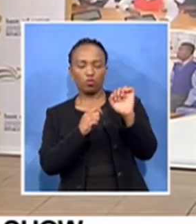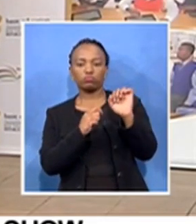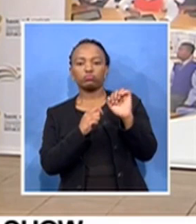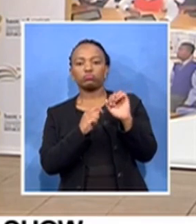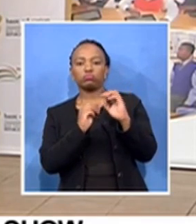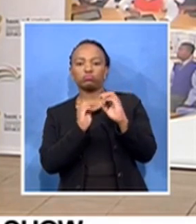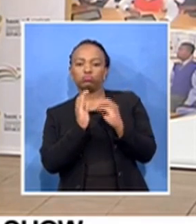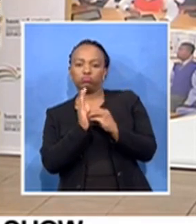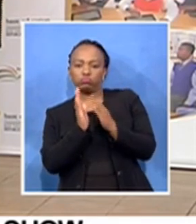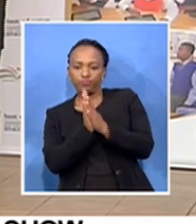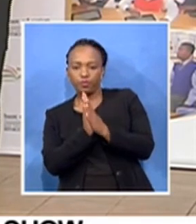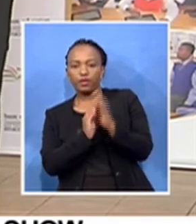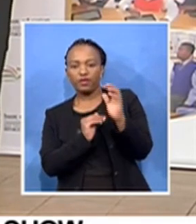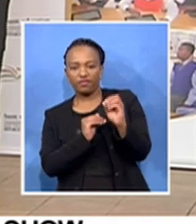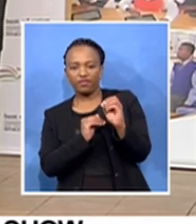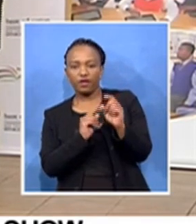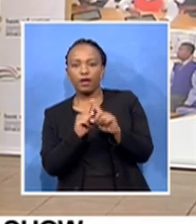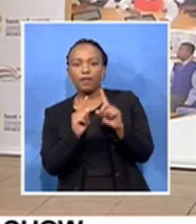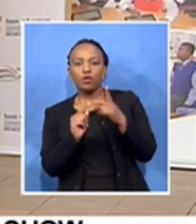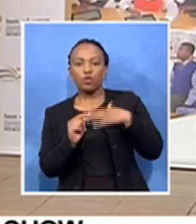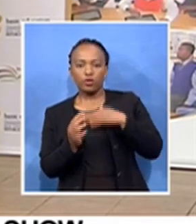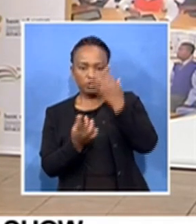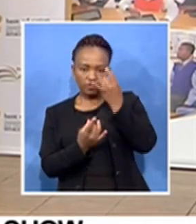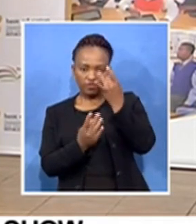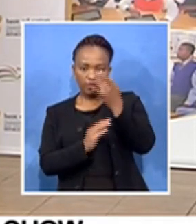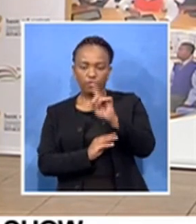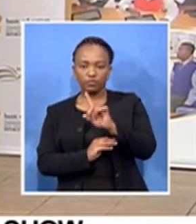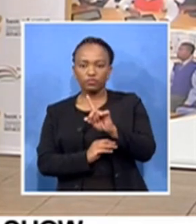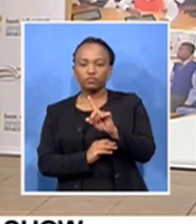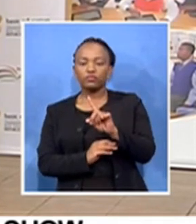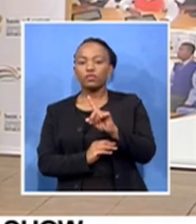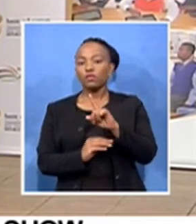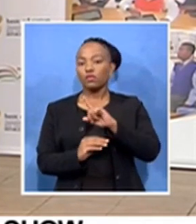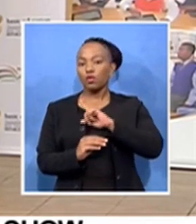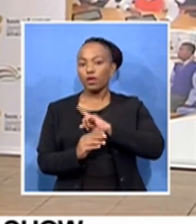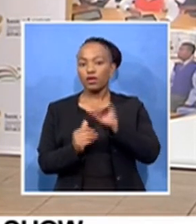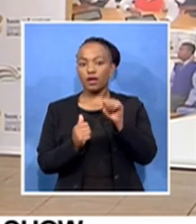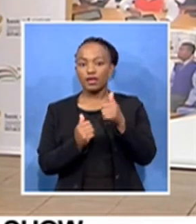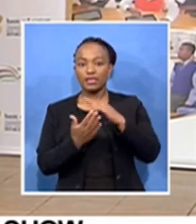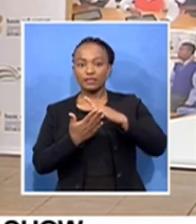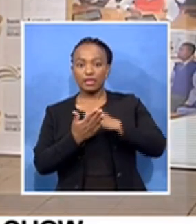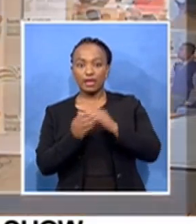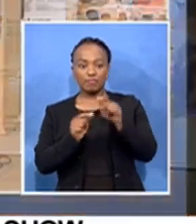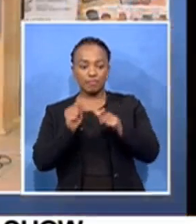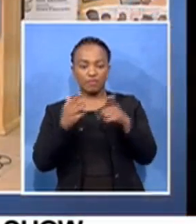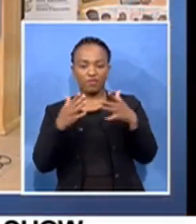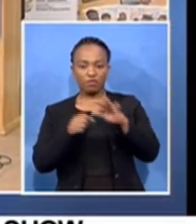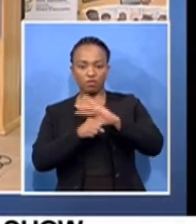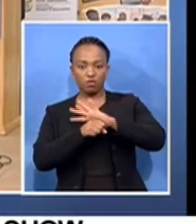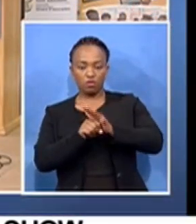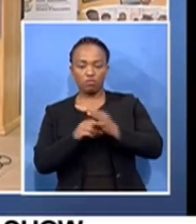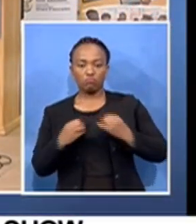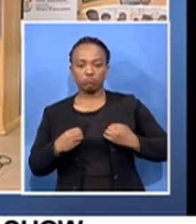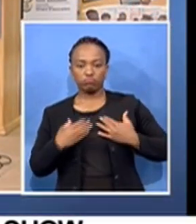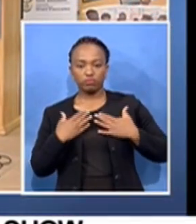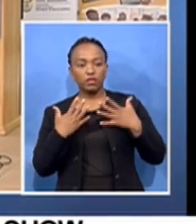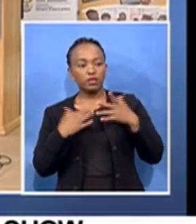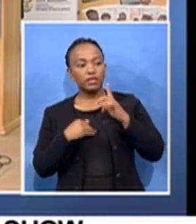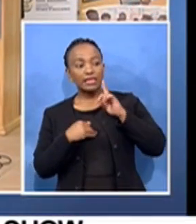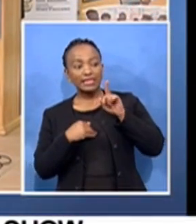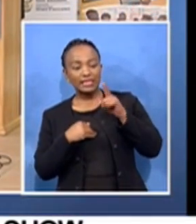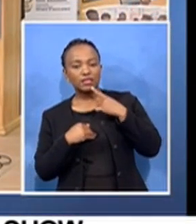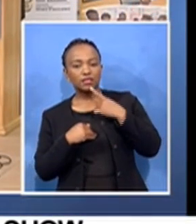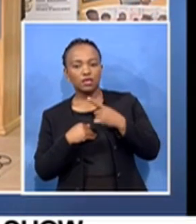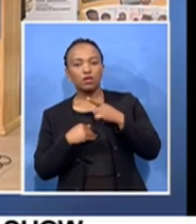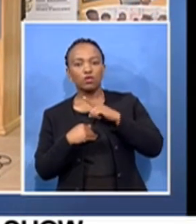while some at the peak of the virus had indicated that we should abandon schools. Minister of Basic Education